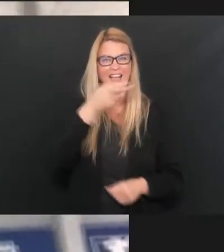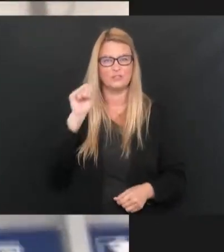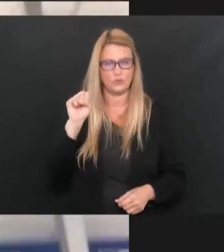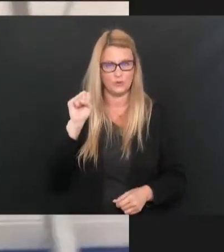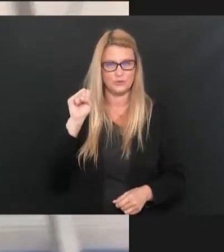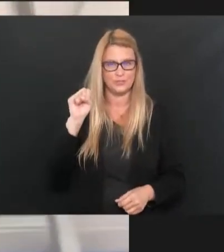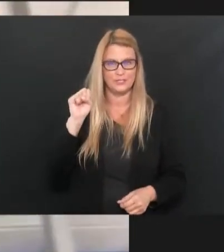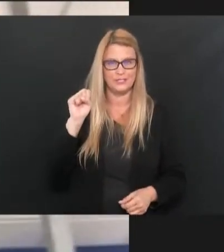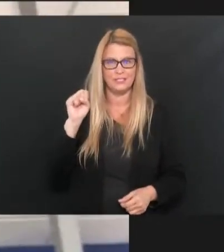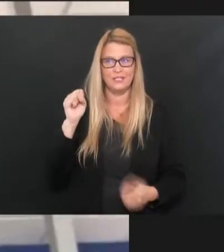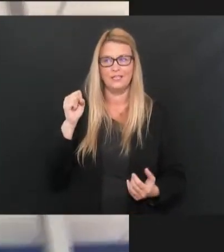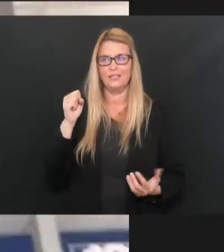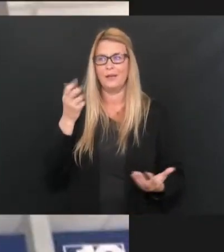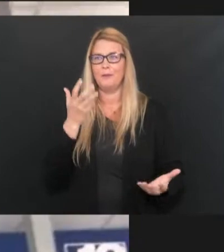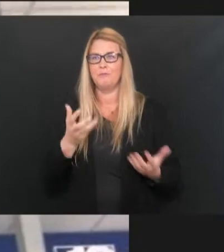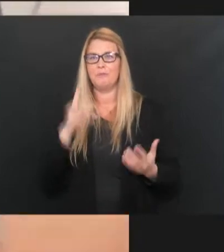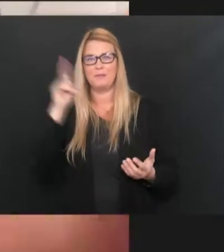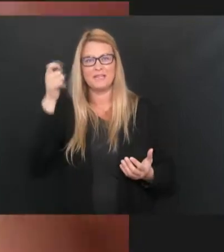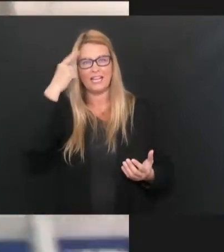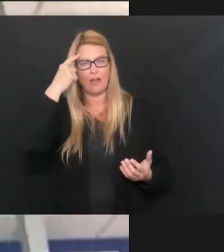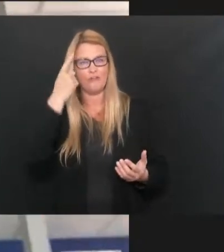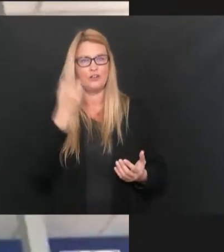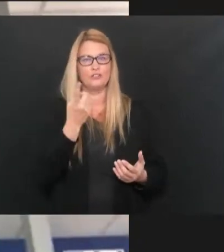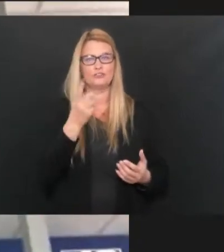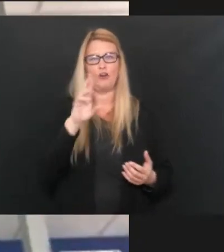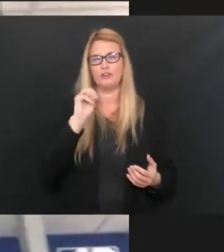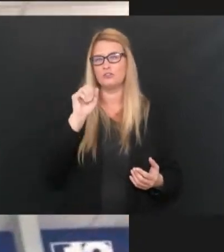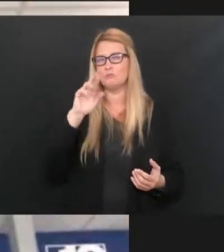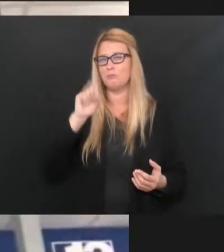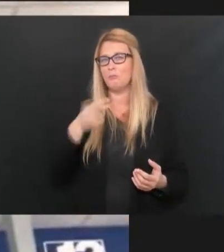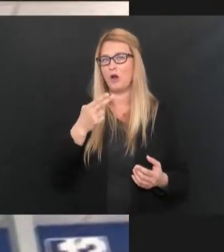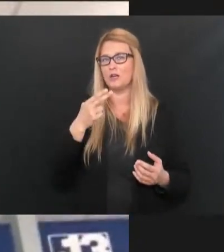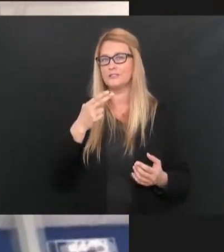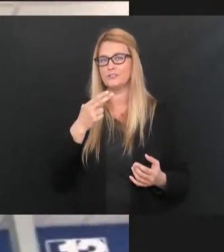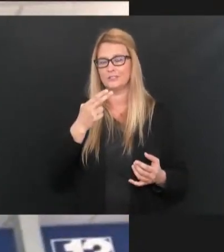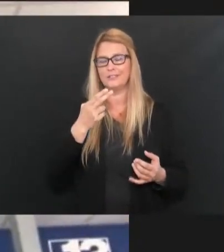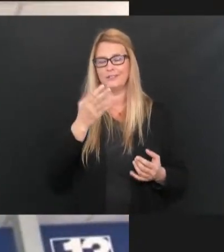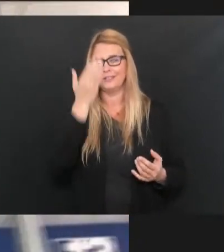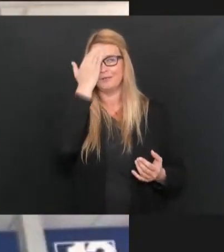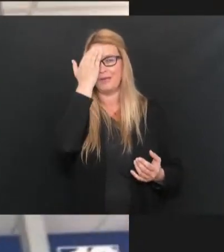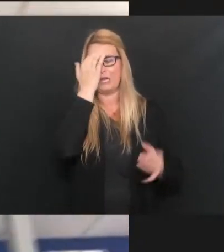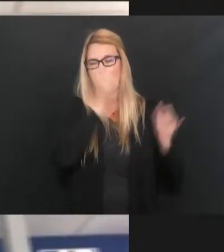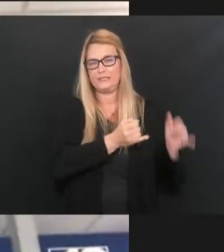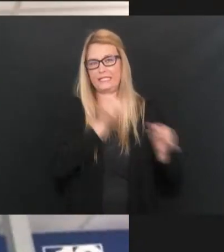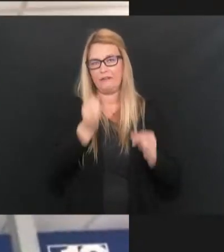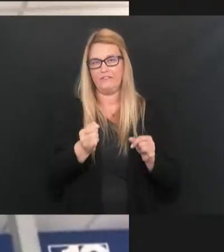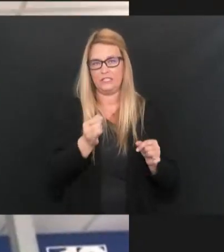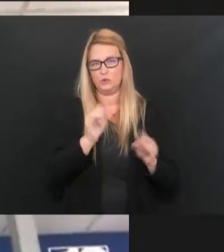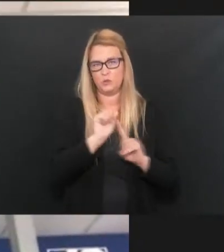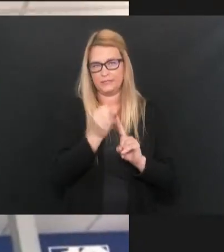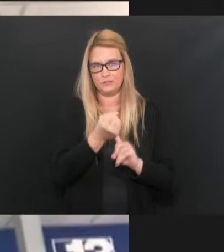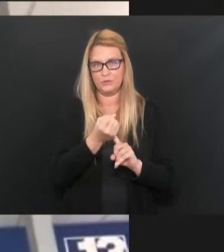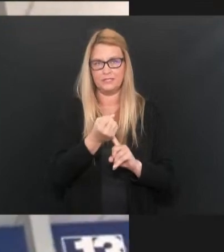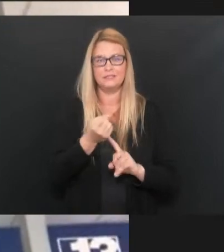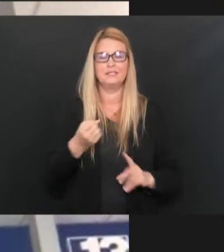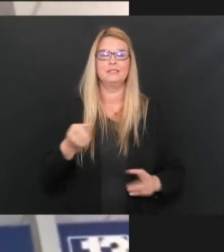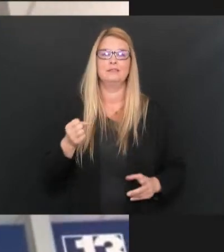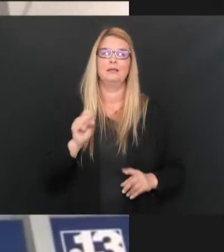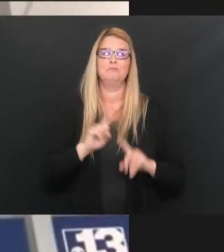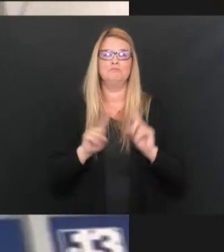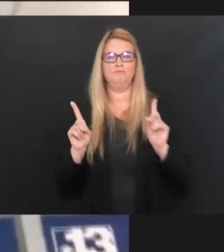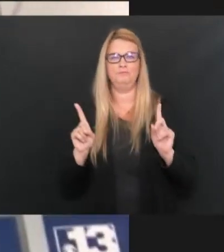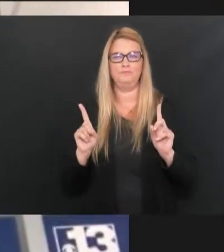the governor and maybe the doctors to address this individual case. I realize it's actually up to the local principal and superintendent,